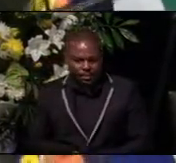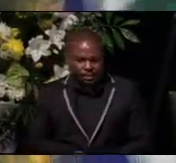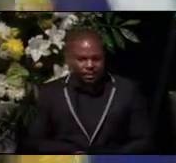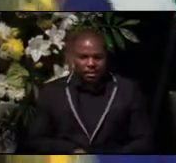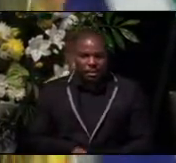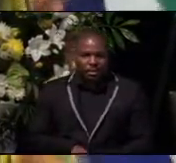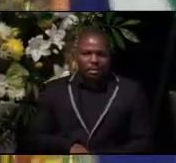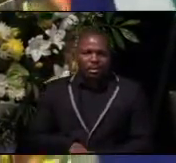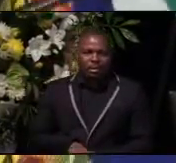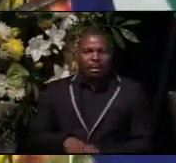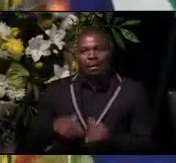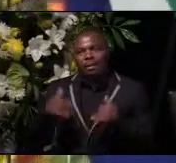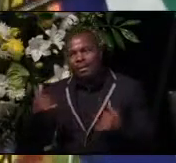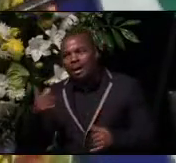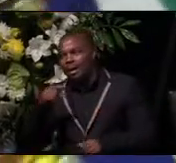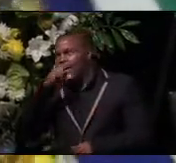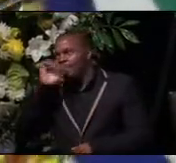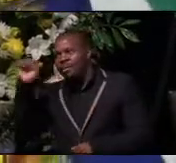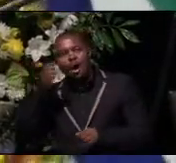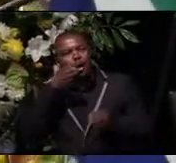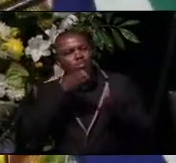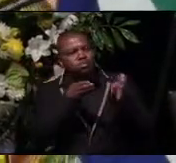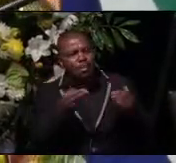they are no longer trendy